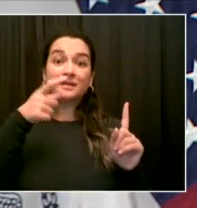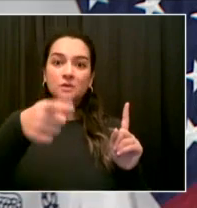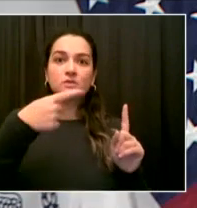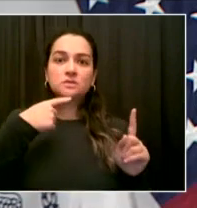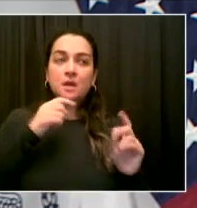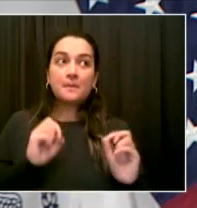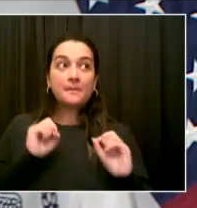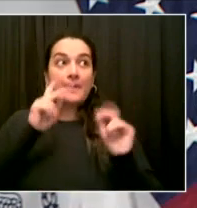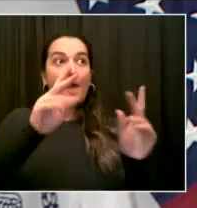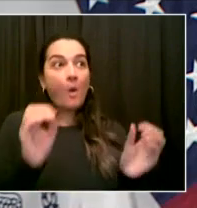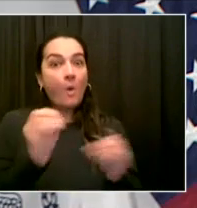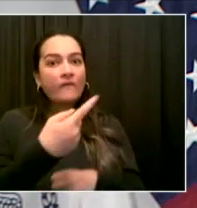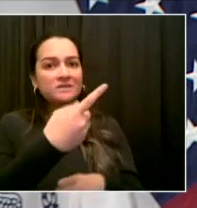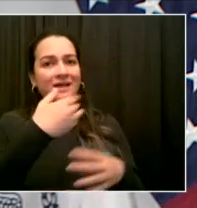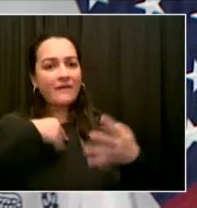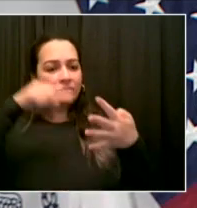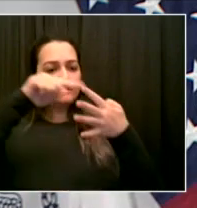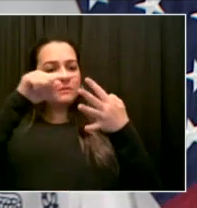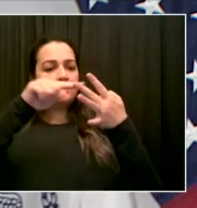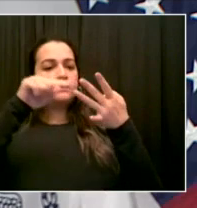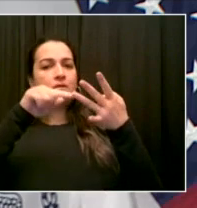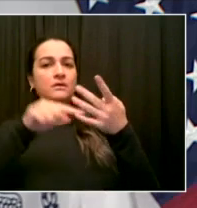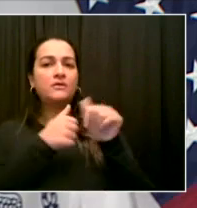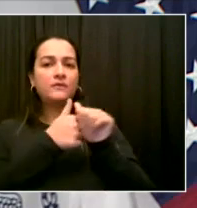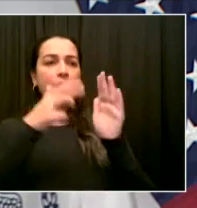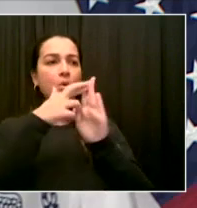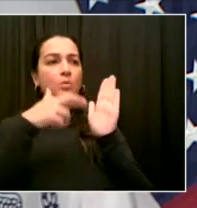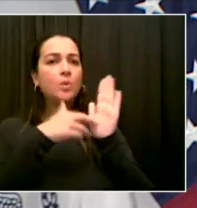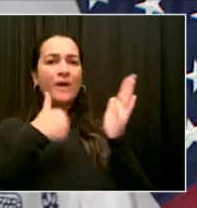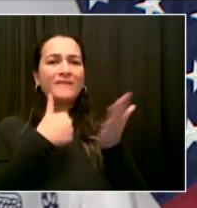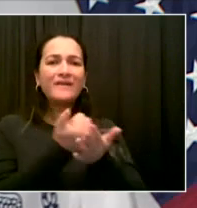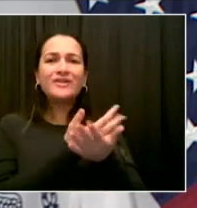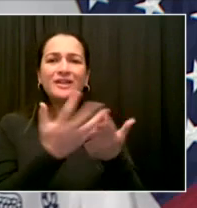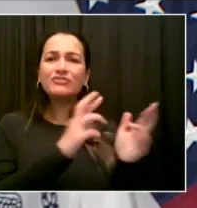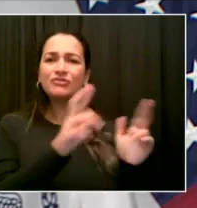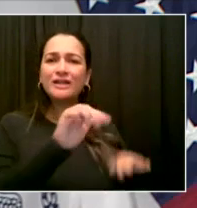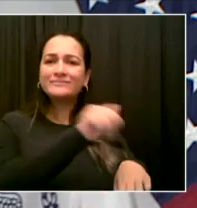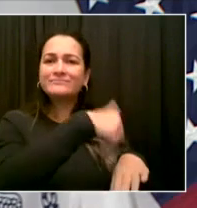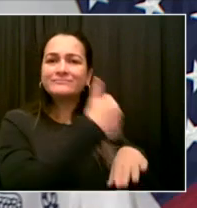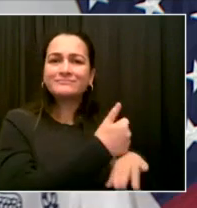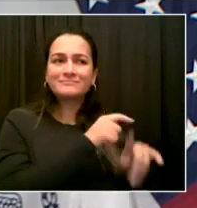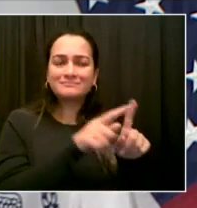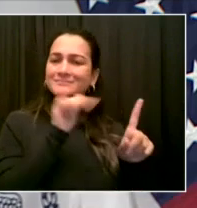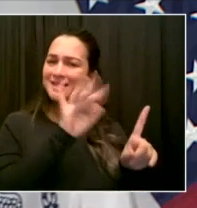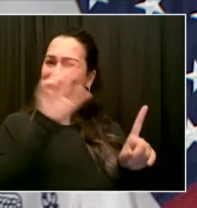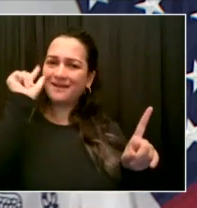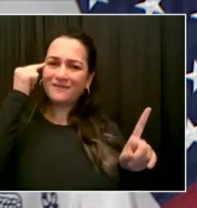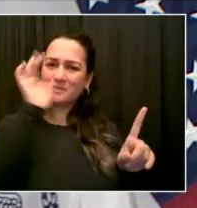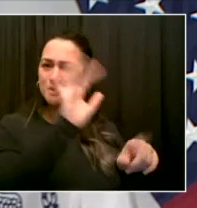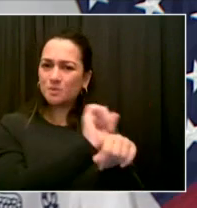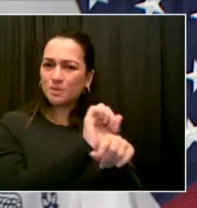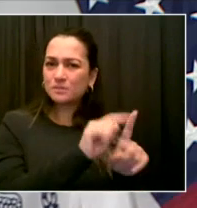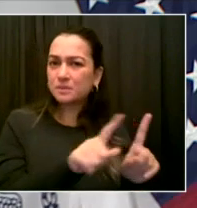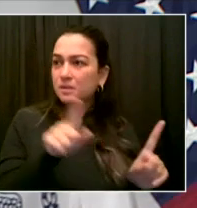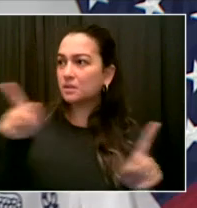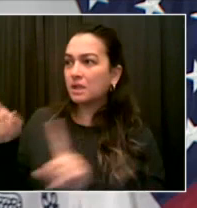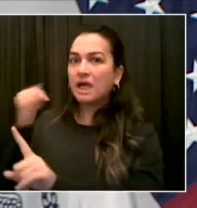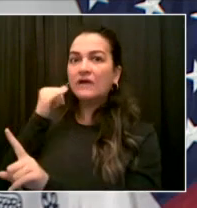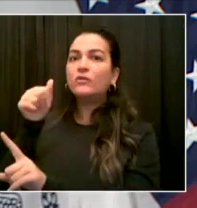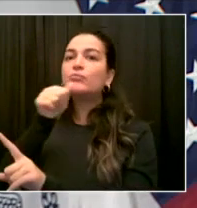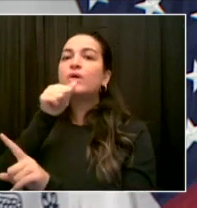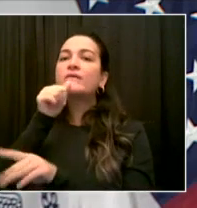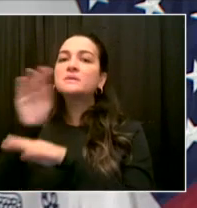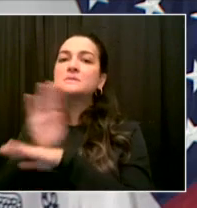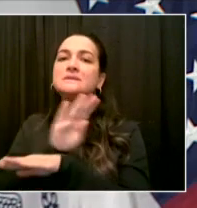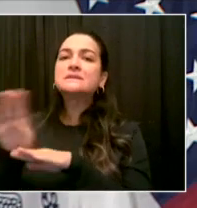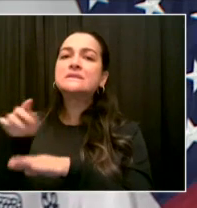about all of those HVACs and ventilation systems in those private buildings of some very connected people that, you know, get rents from the